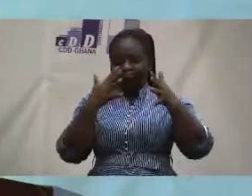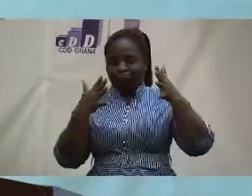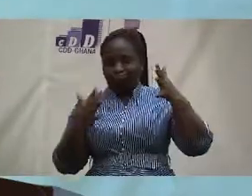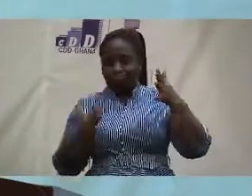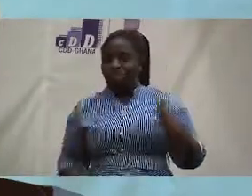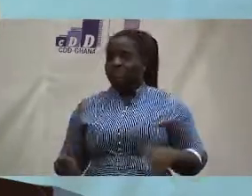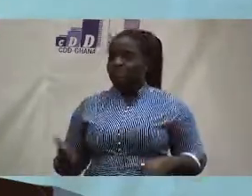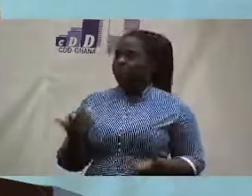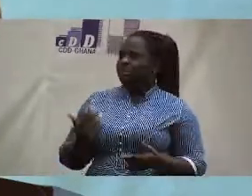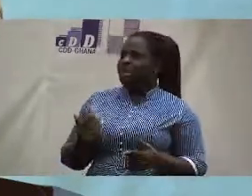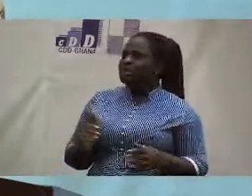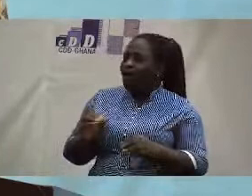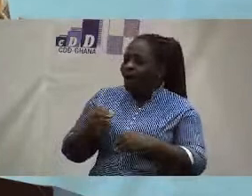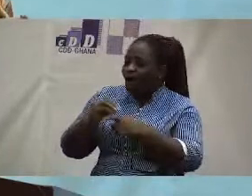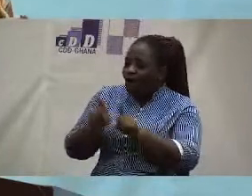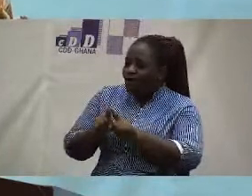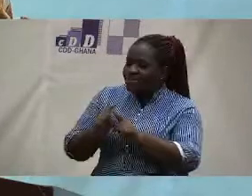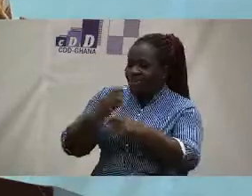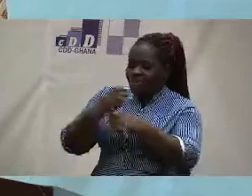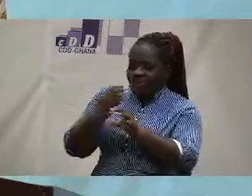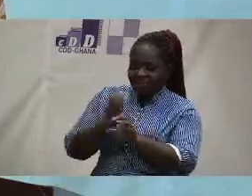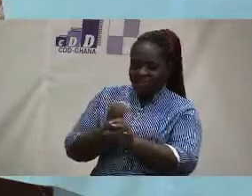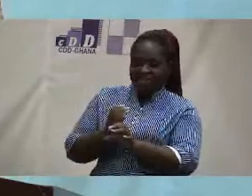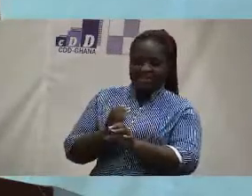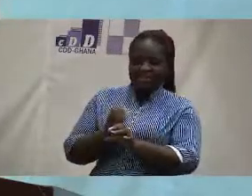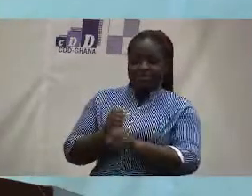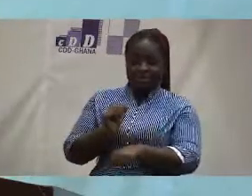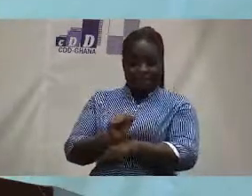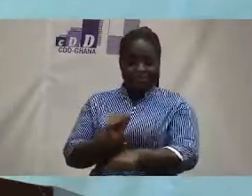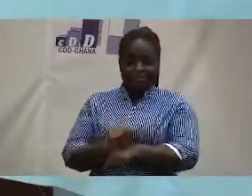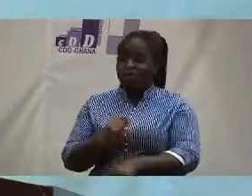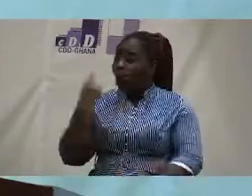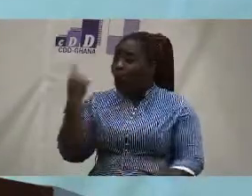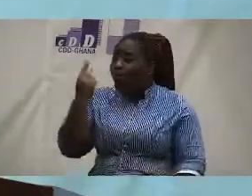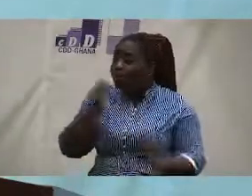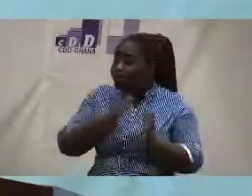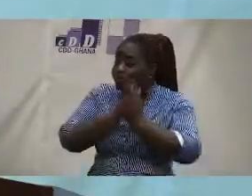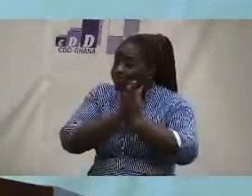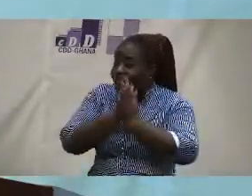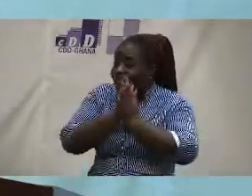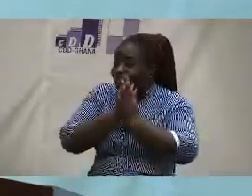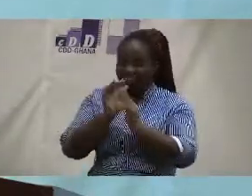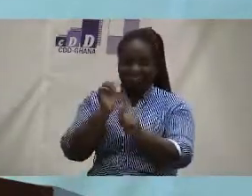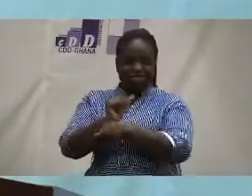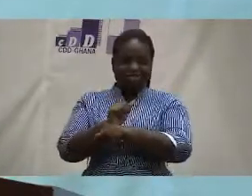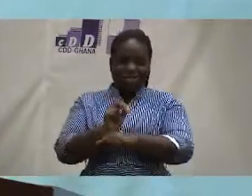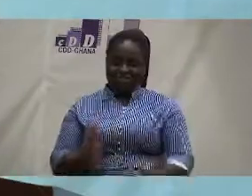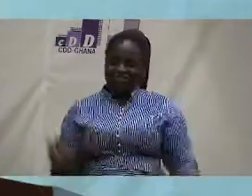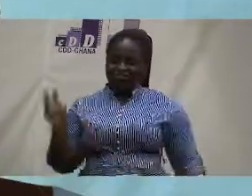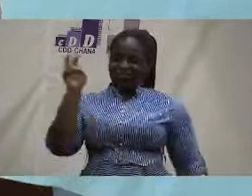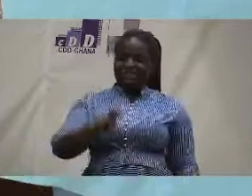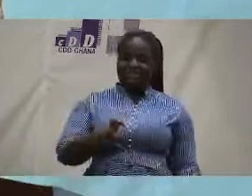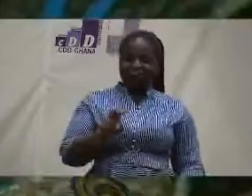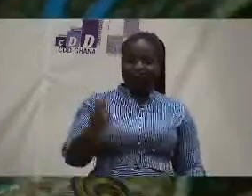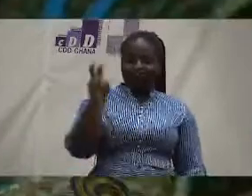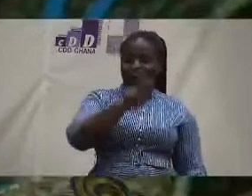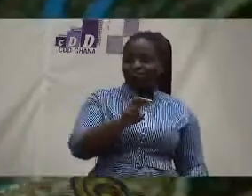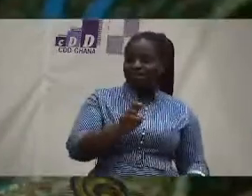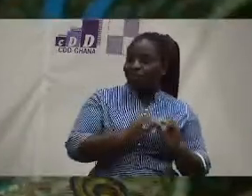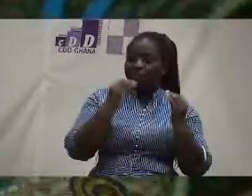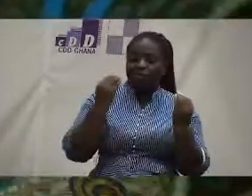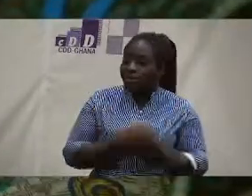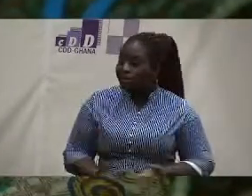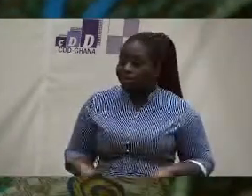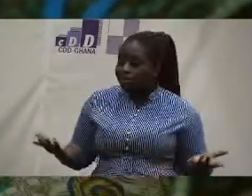Co. It has also created careerists whose only interest is just to work and to jump from one organization to